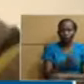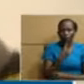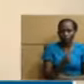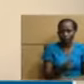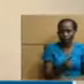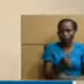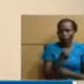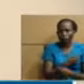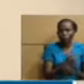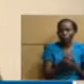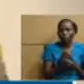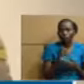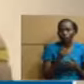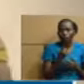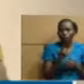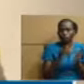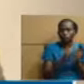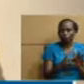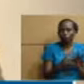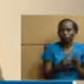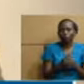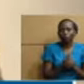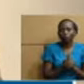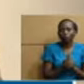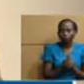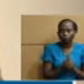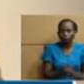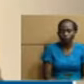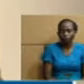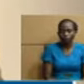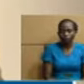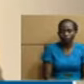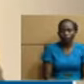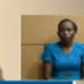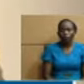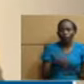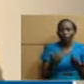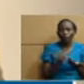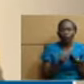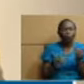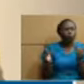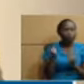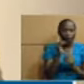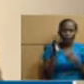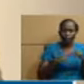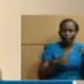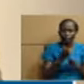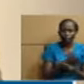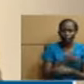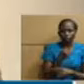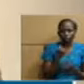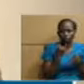mentioned in the intro part of our discussion. It is far lower than that. The National